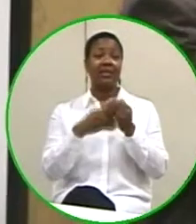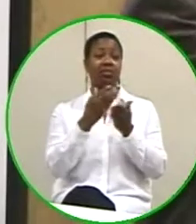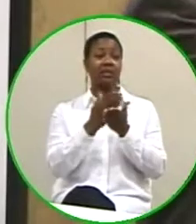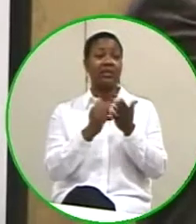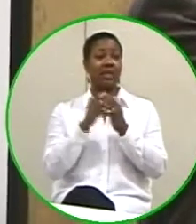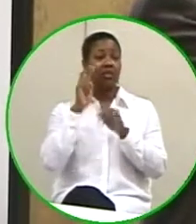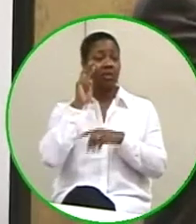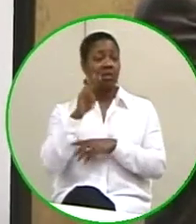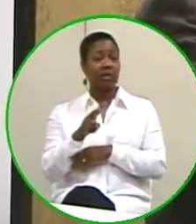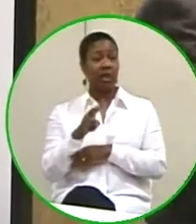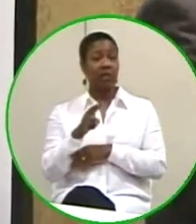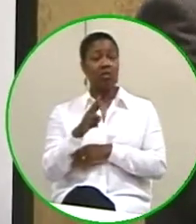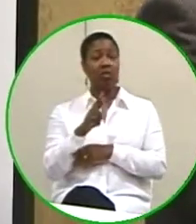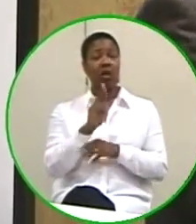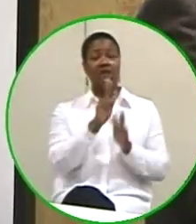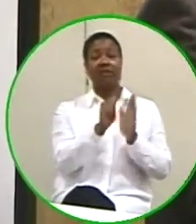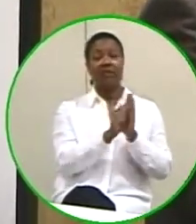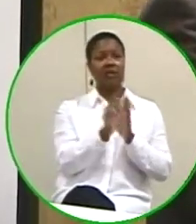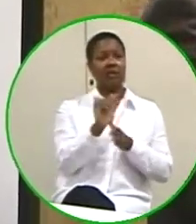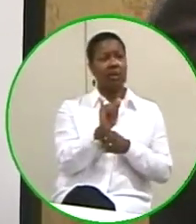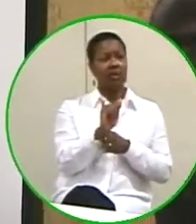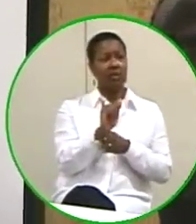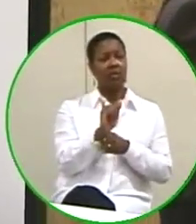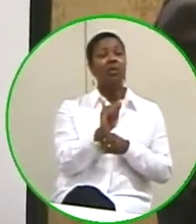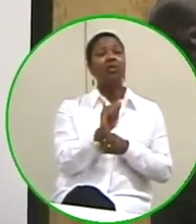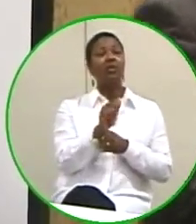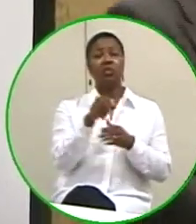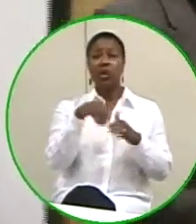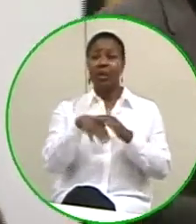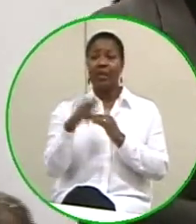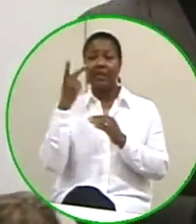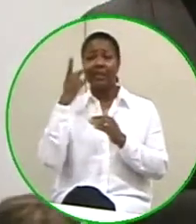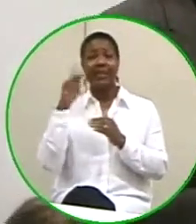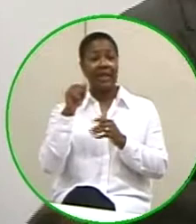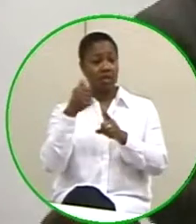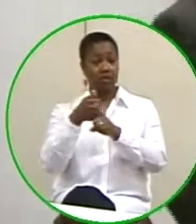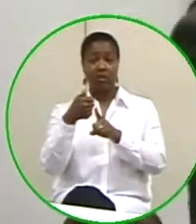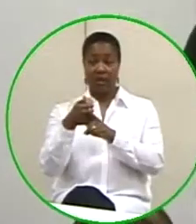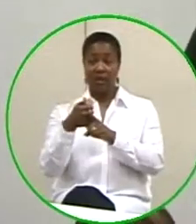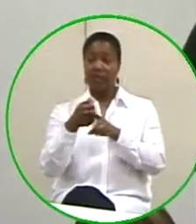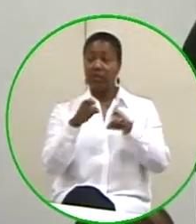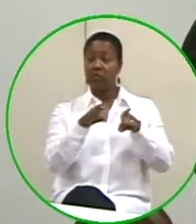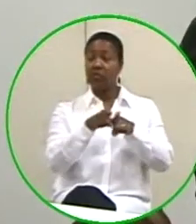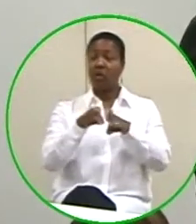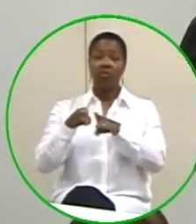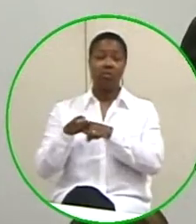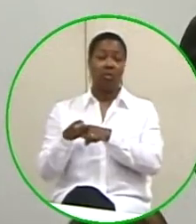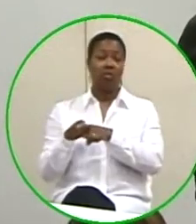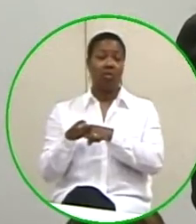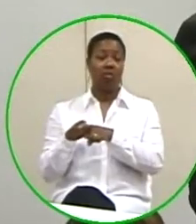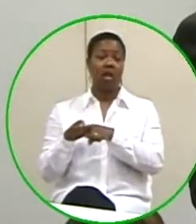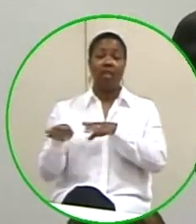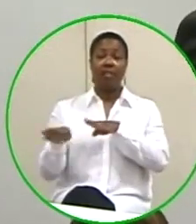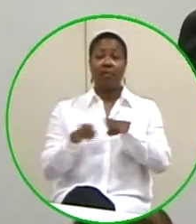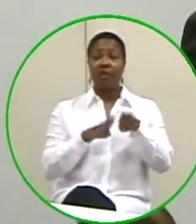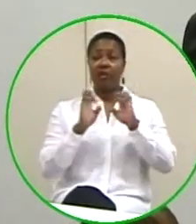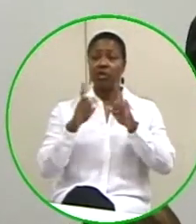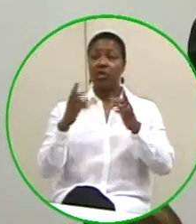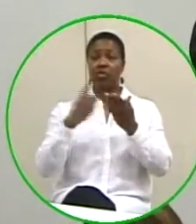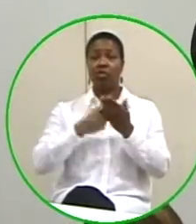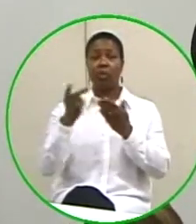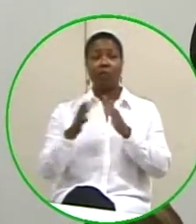can look at, or are they videotaped as well? So you may want to go in and take a look at this. There's also the behavior education